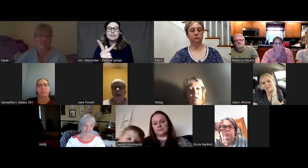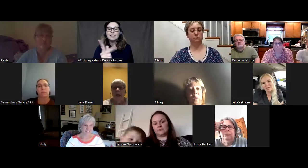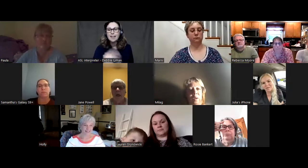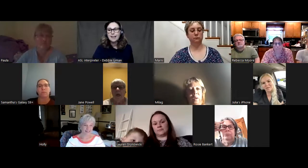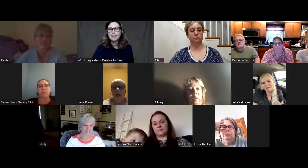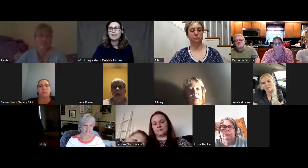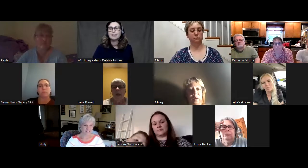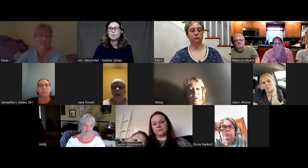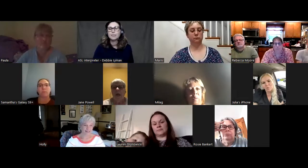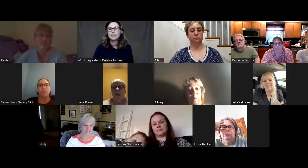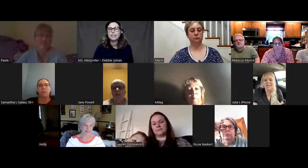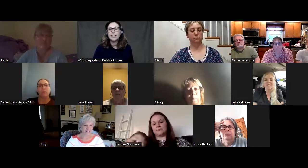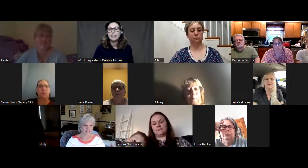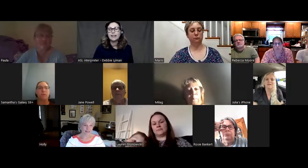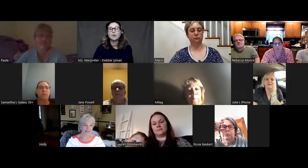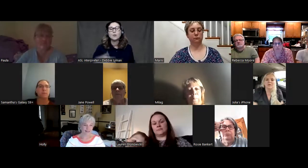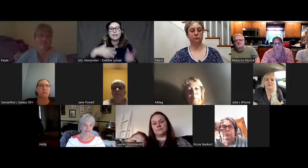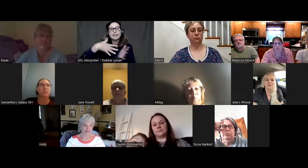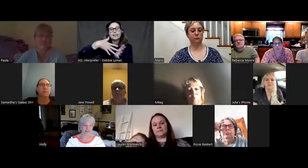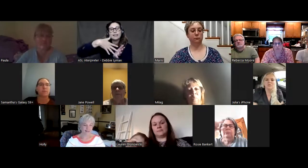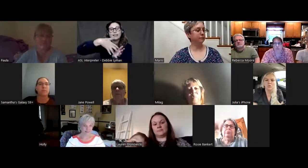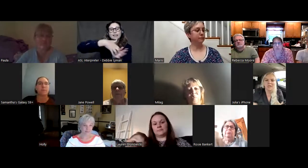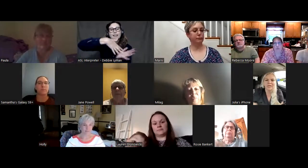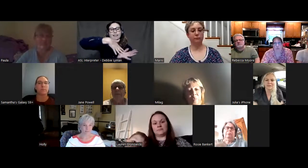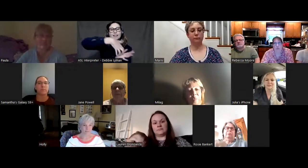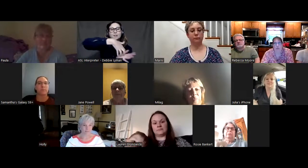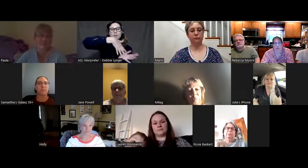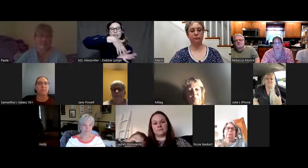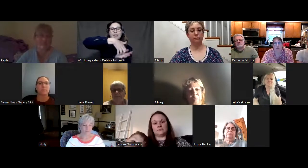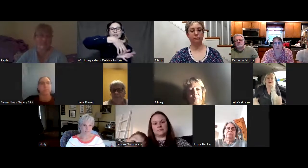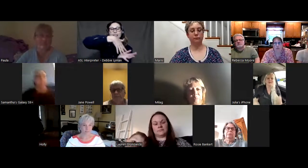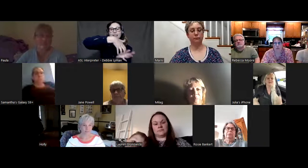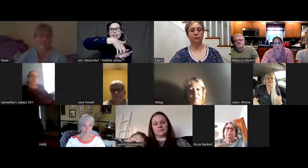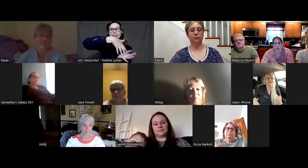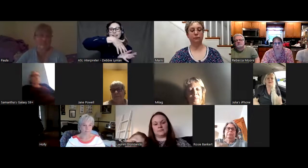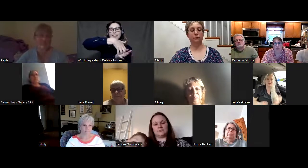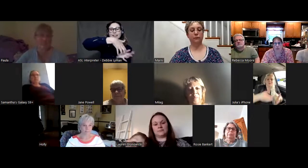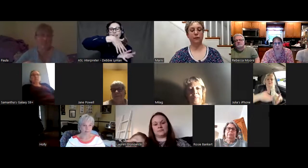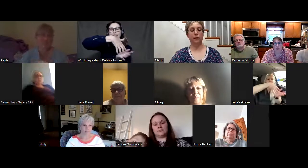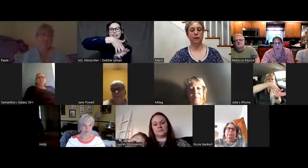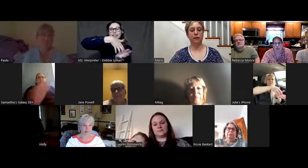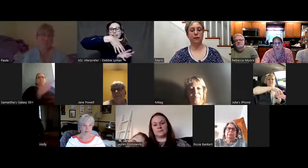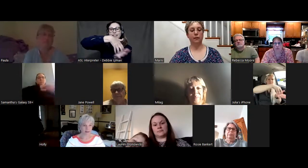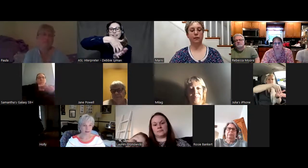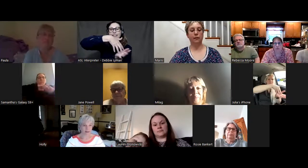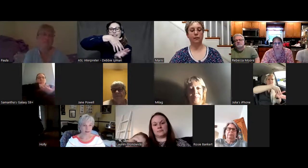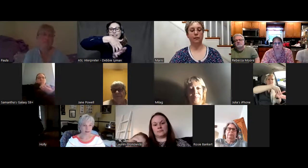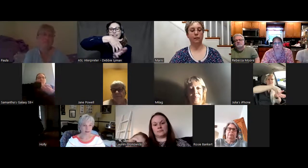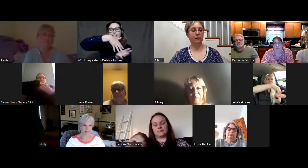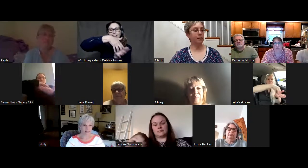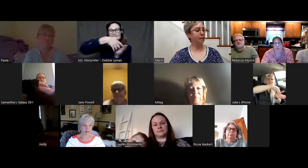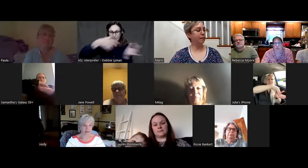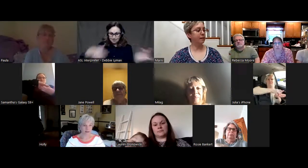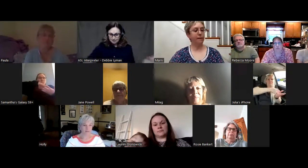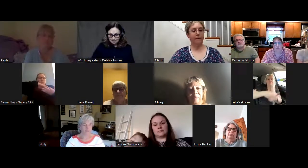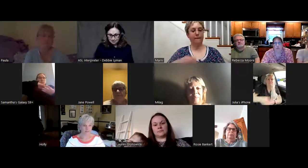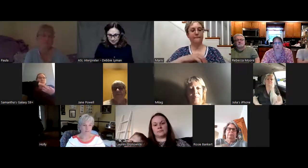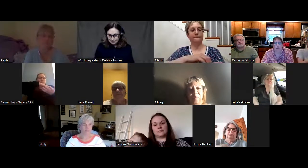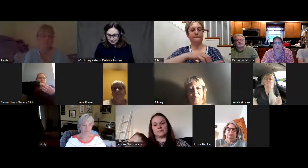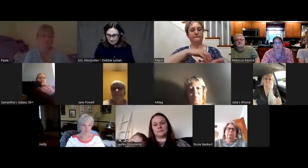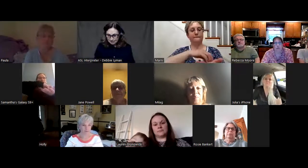K. Okay. W-E-A-K. Week. It's weak. Week. Yeah. Yeah. All right.